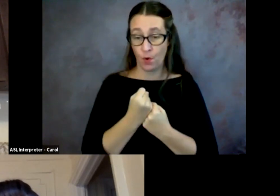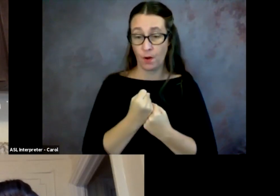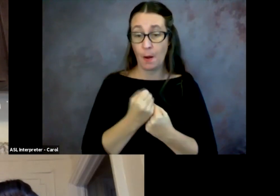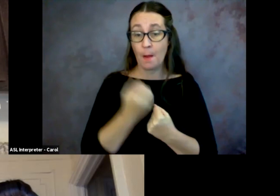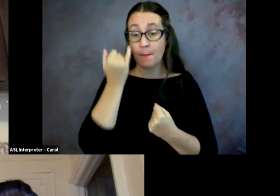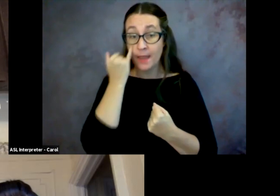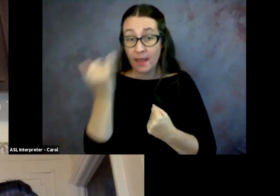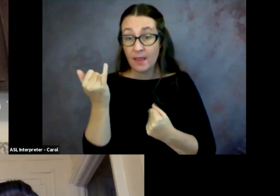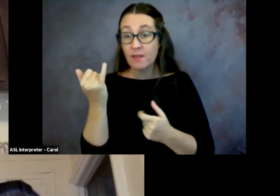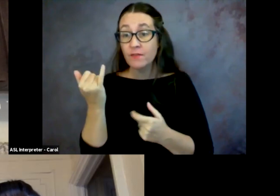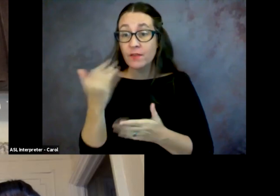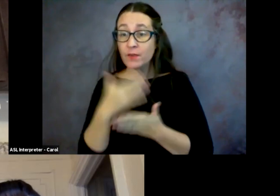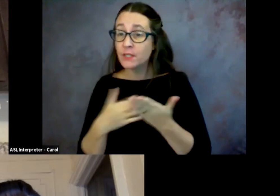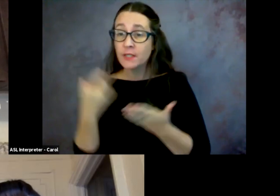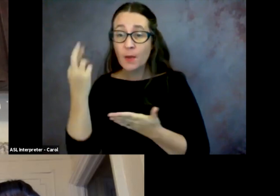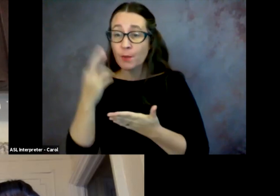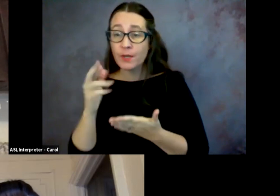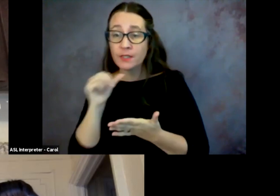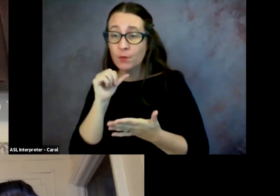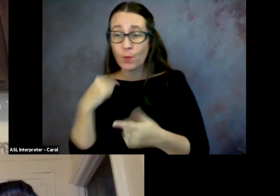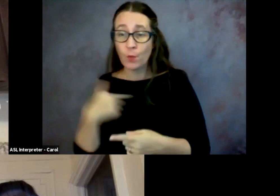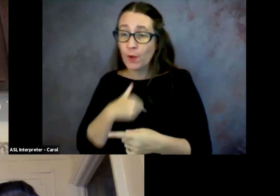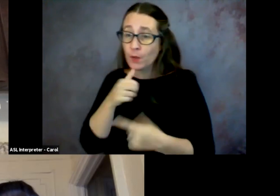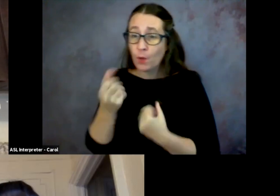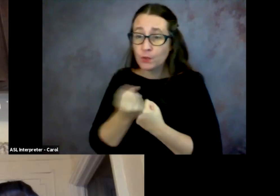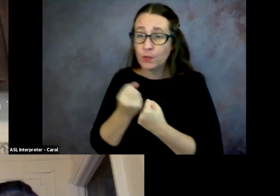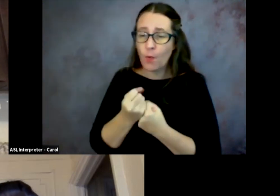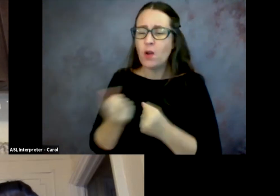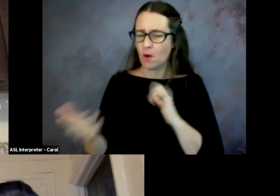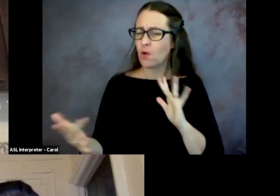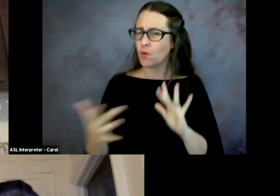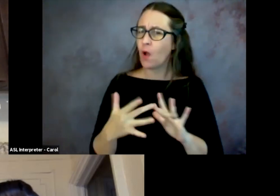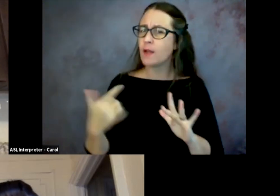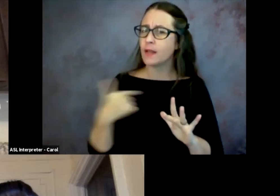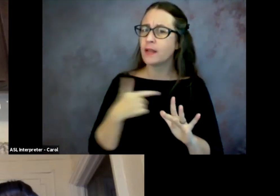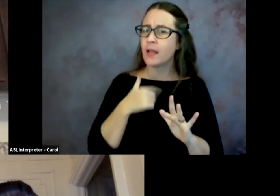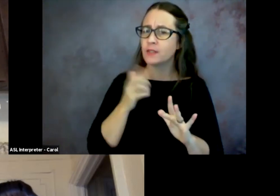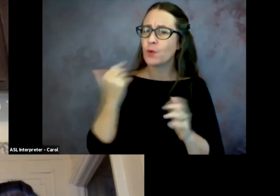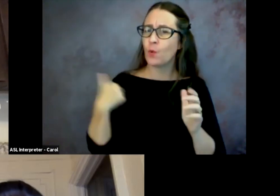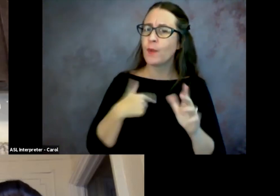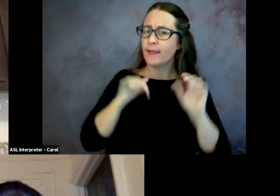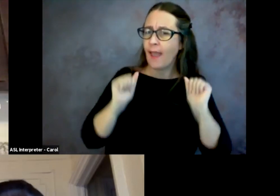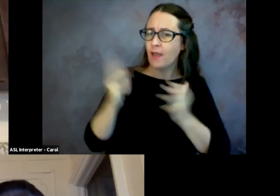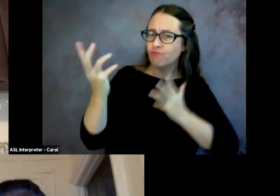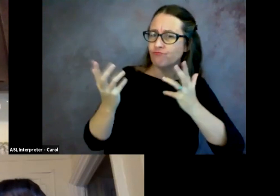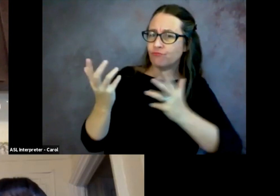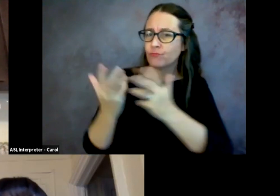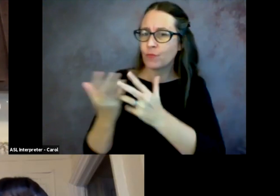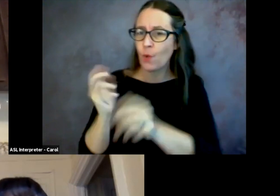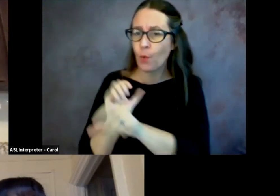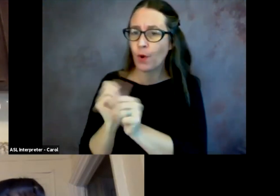for some reason doesn't support Kapwing, we would urge you to reach out for us so that we can make it work.